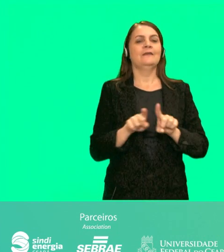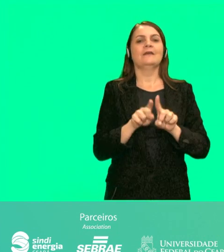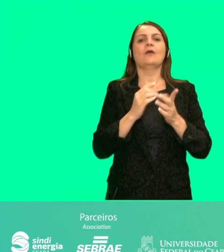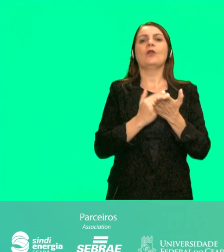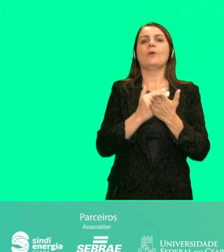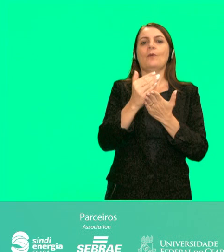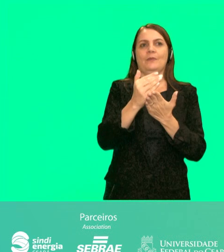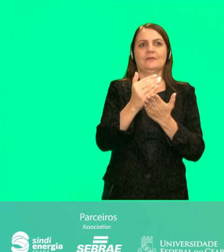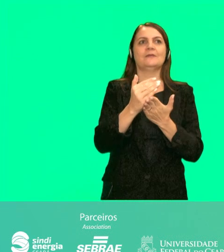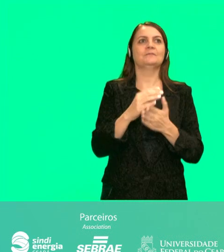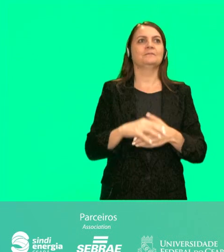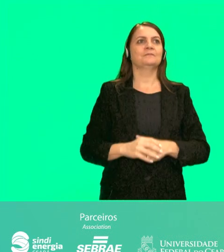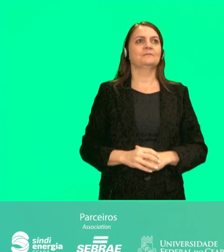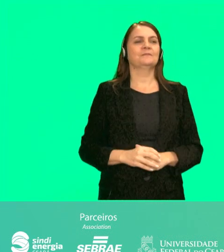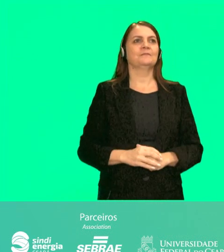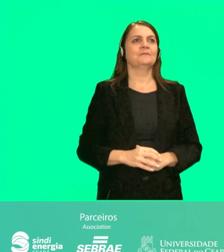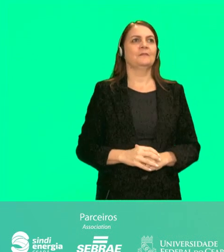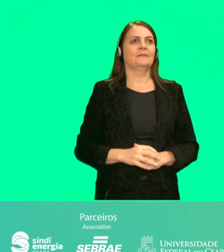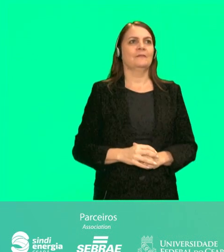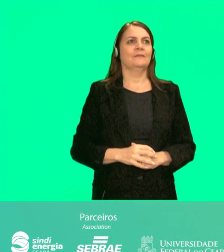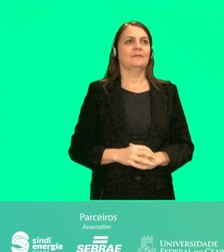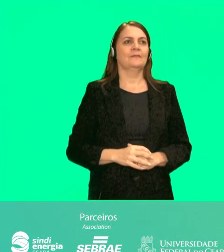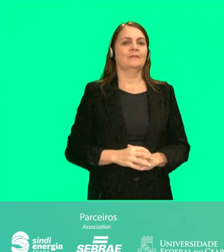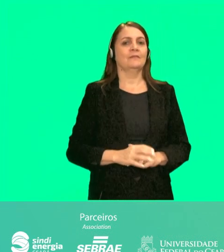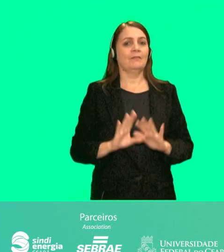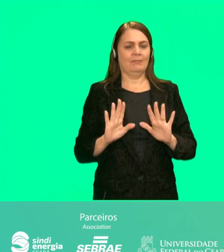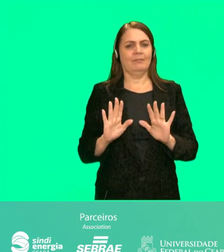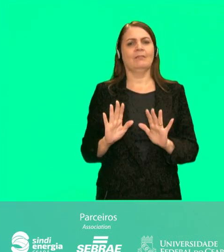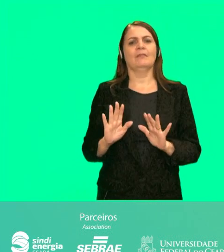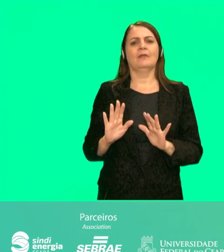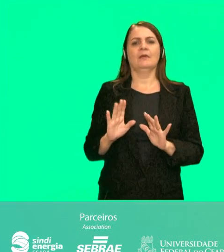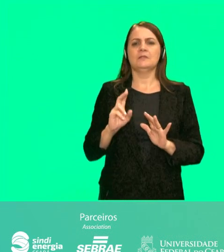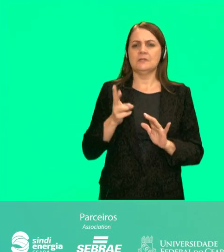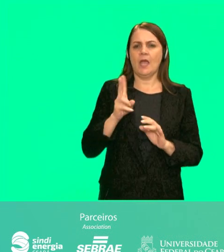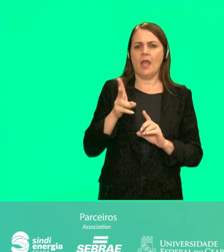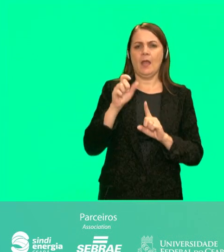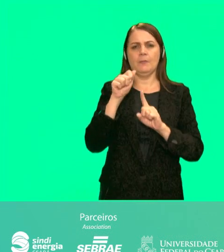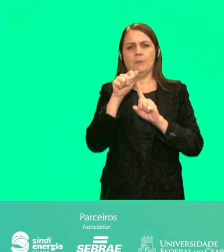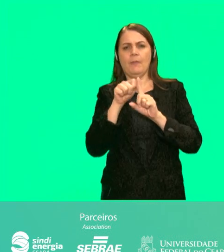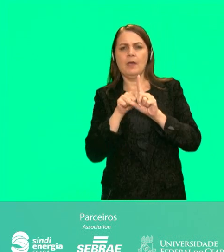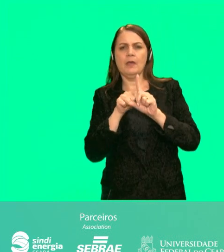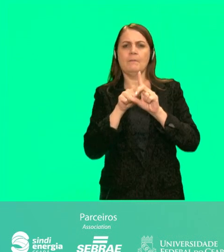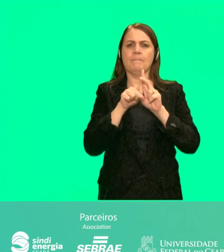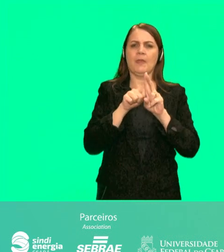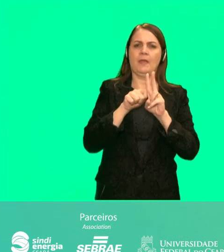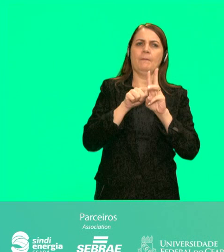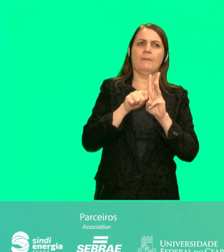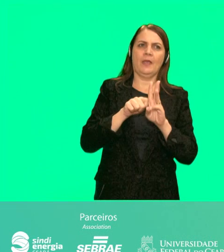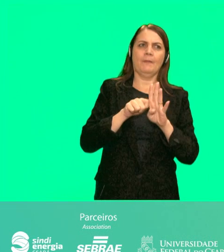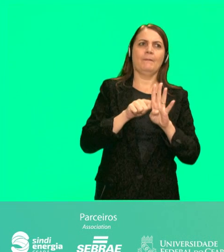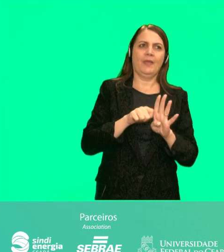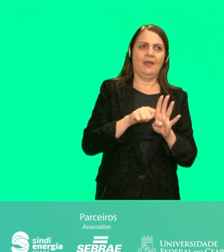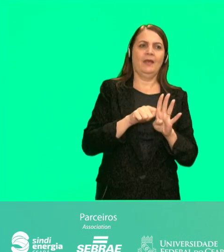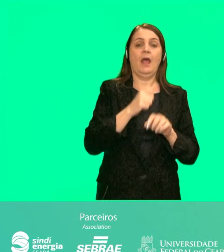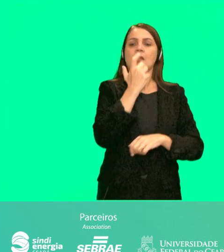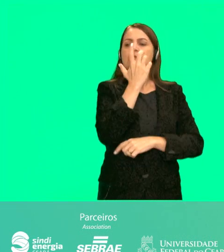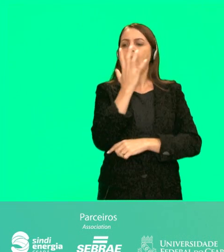itself. Let's get started here. It seems that at least every month, Mother Nature reminds